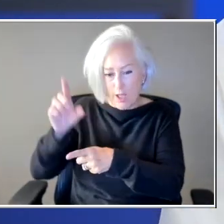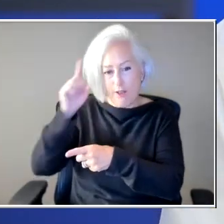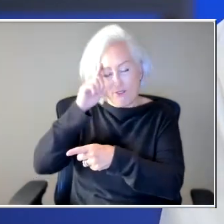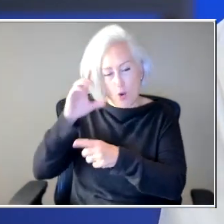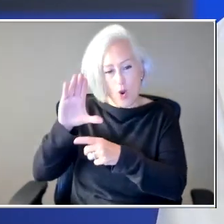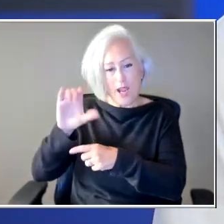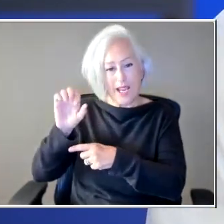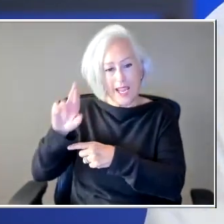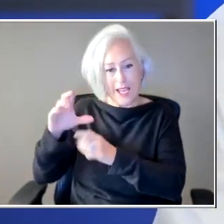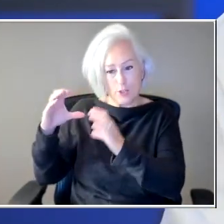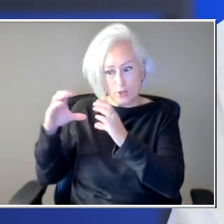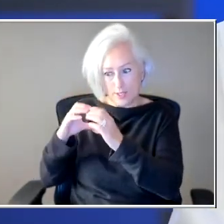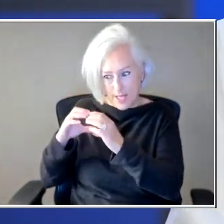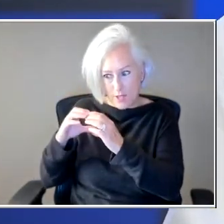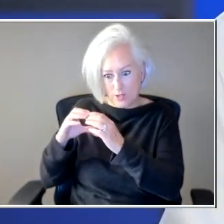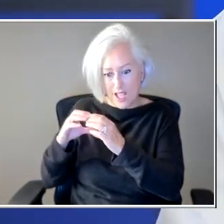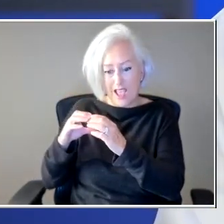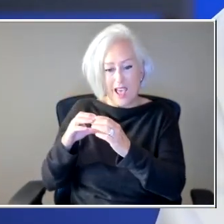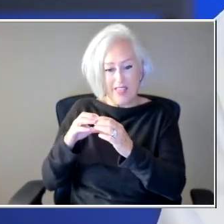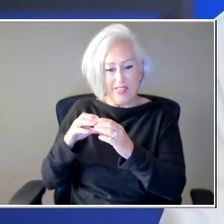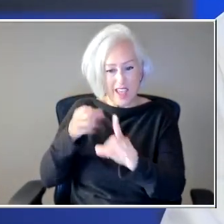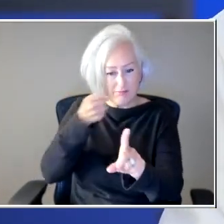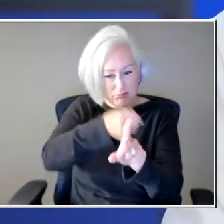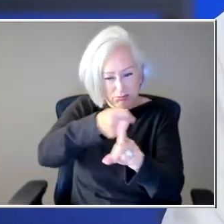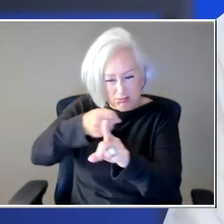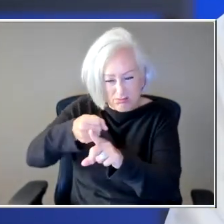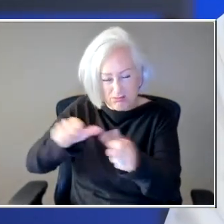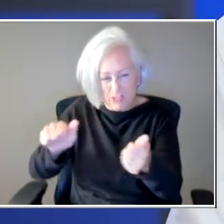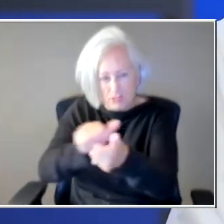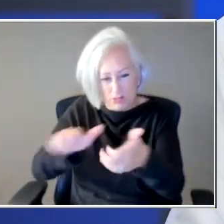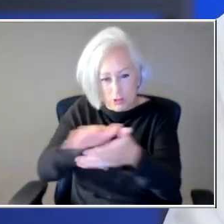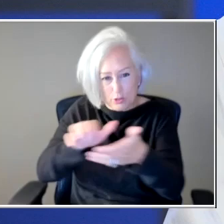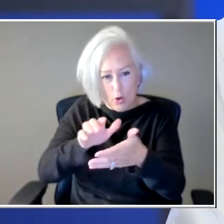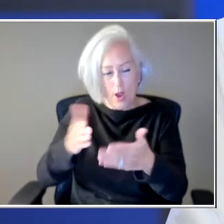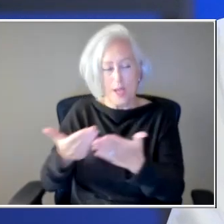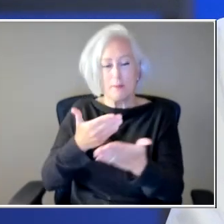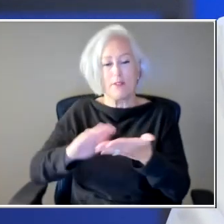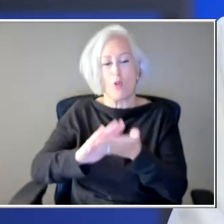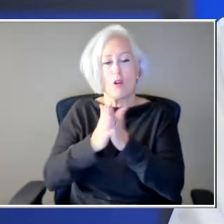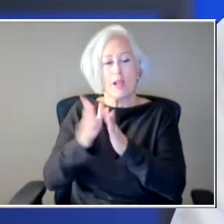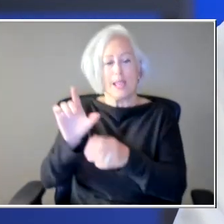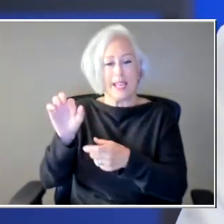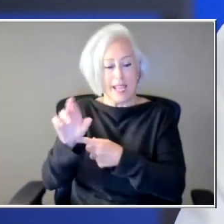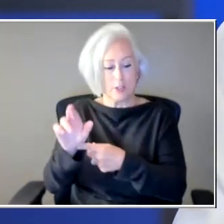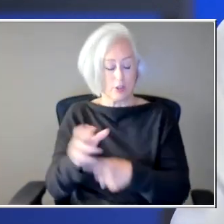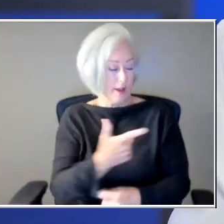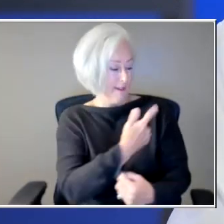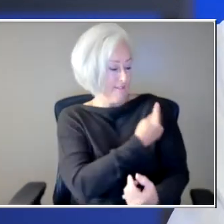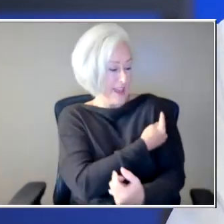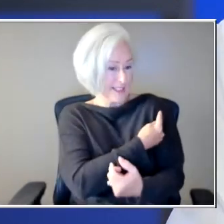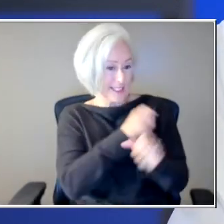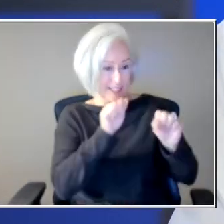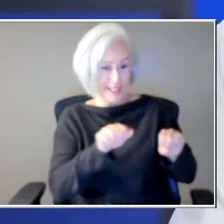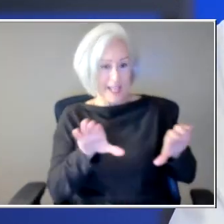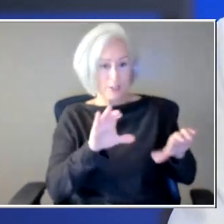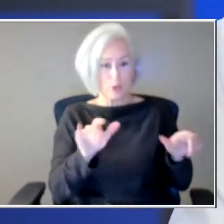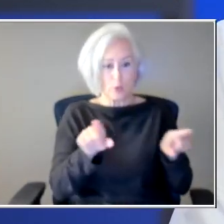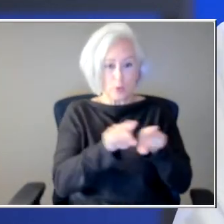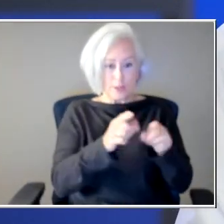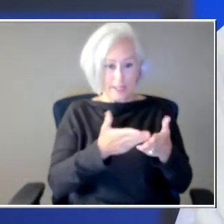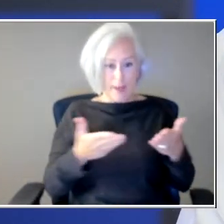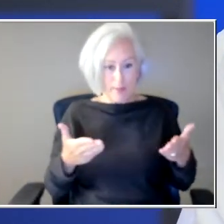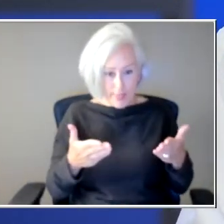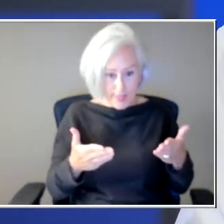before they turn into cancer or invade. Vaccines exactly are intended to do the same thing, that by exposing the human